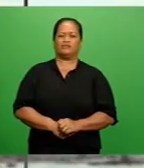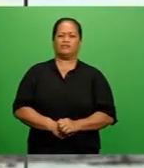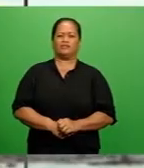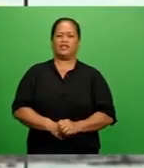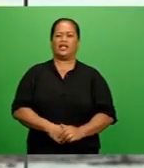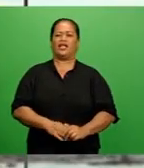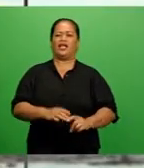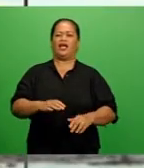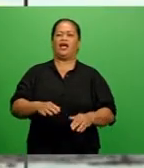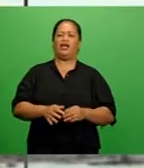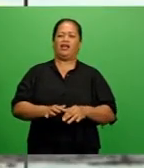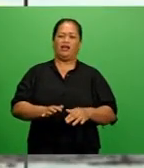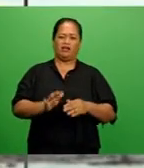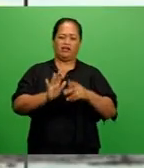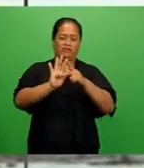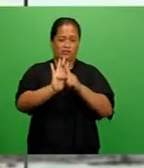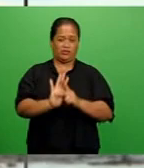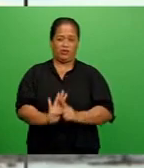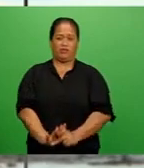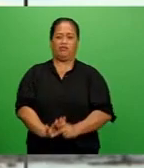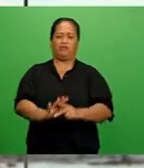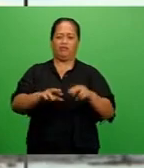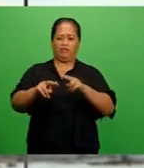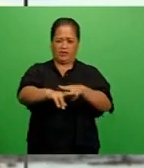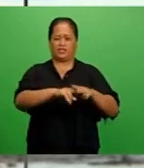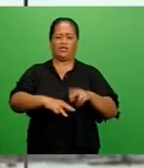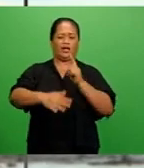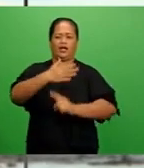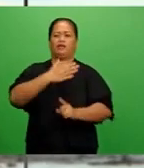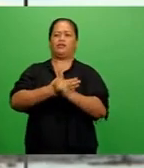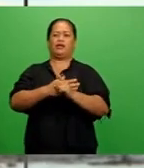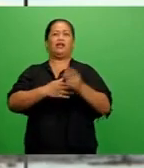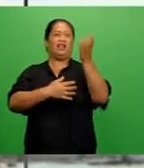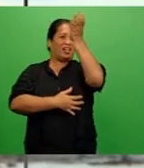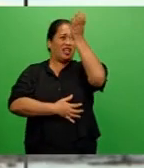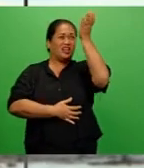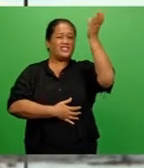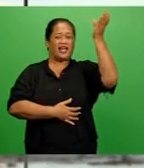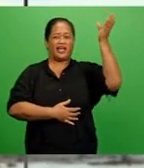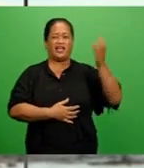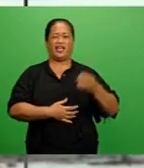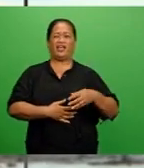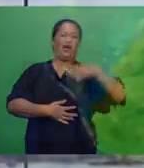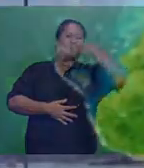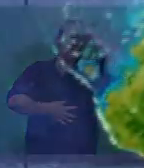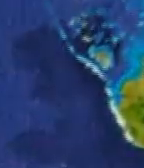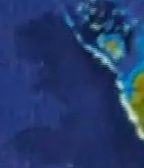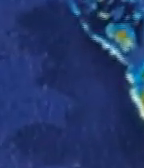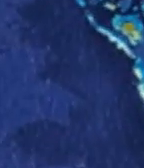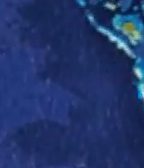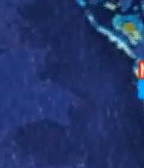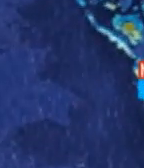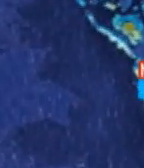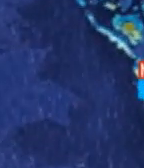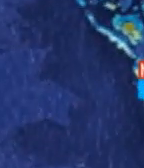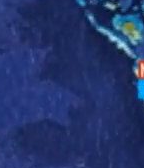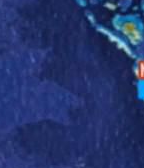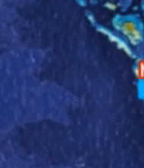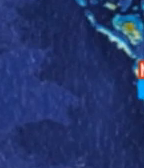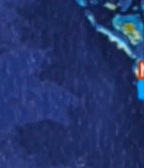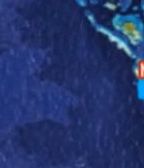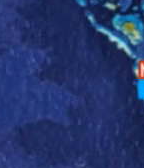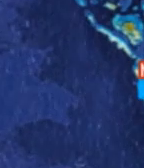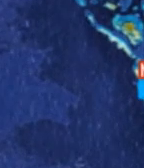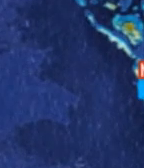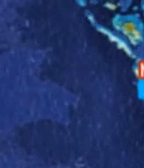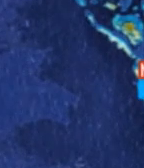A low-pressure trough over Fiji brought us a day of cloudy skies and occasional heavy rain. In the west, brief scattered showers marked